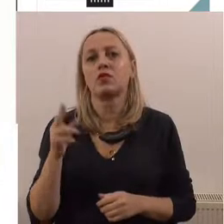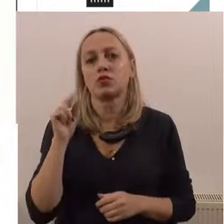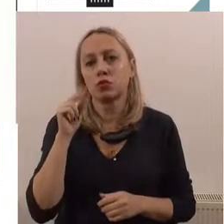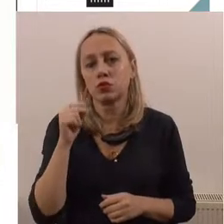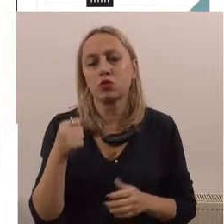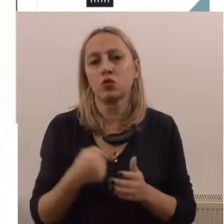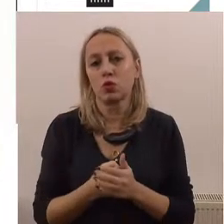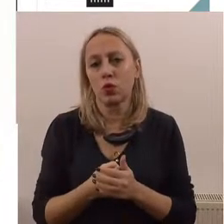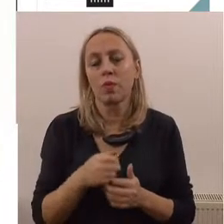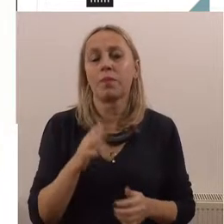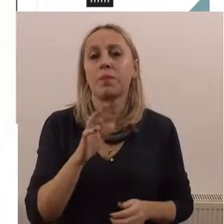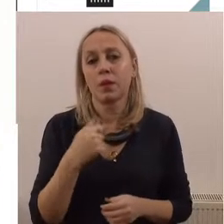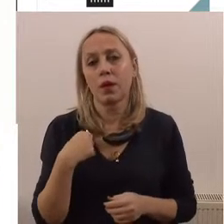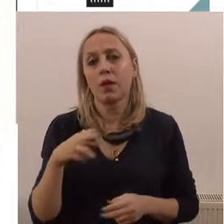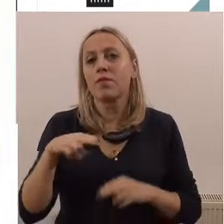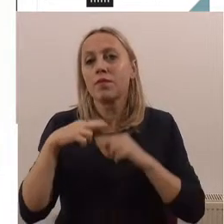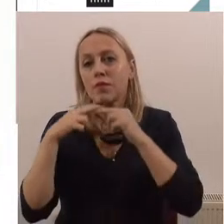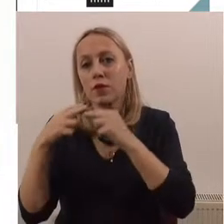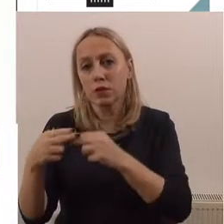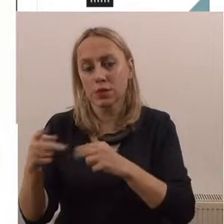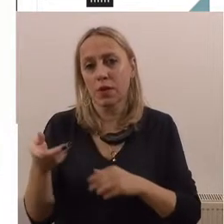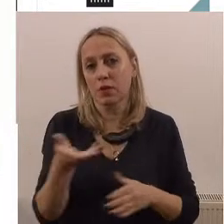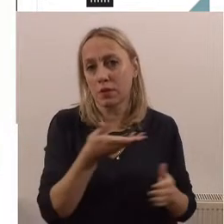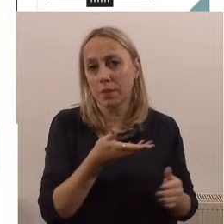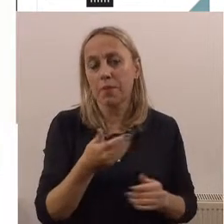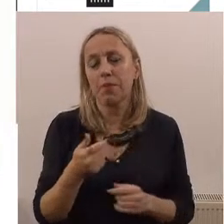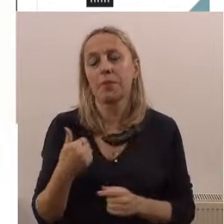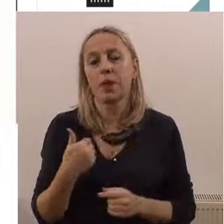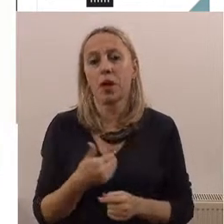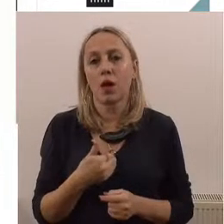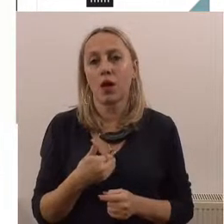the festival runs through the 28th of November.